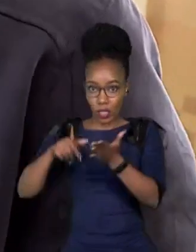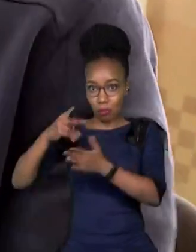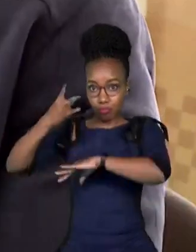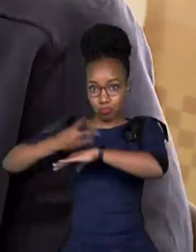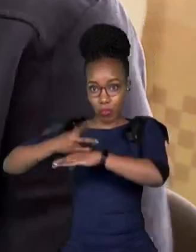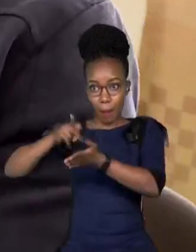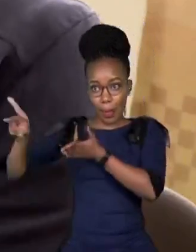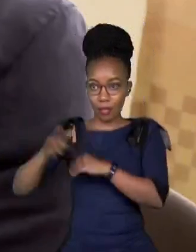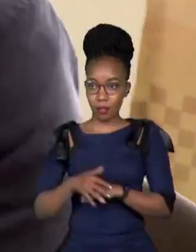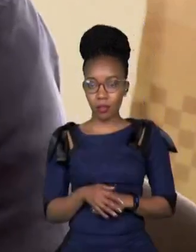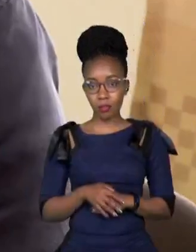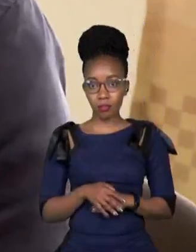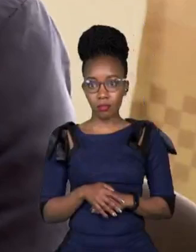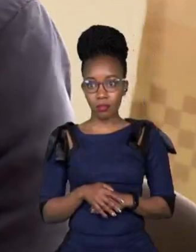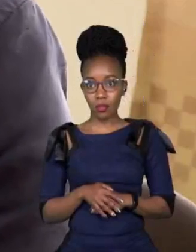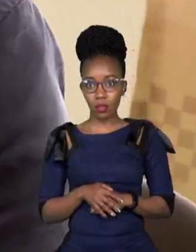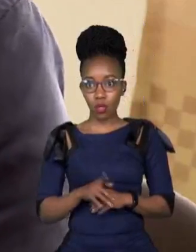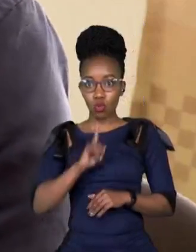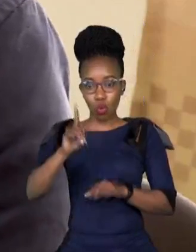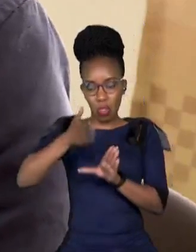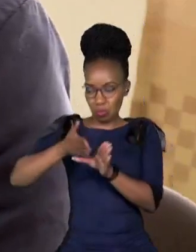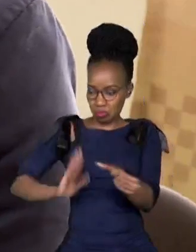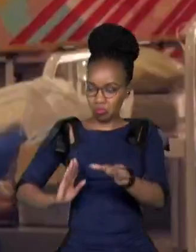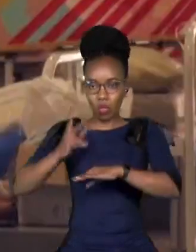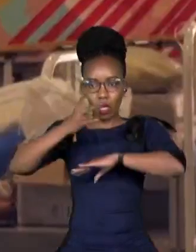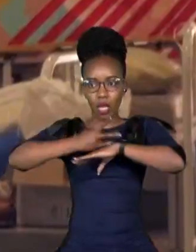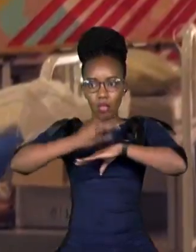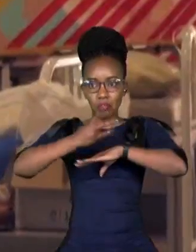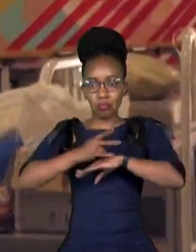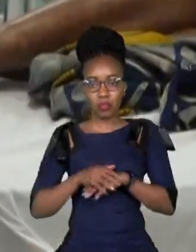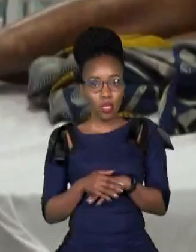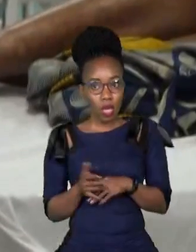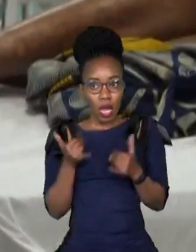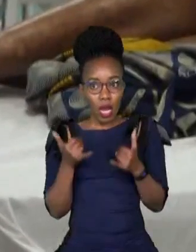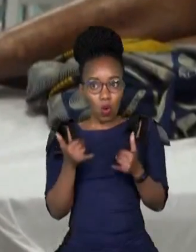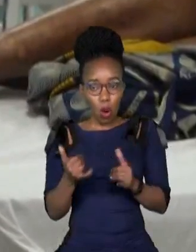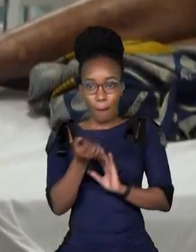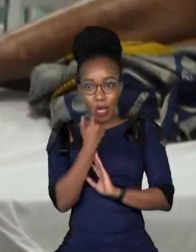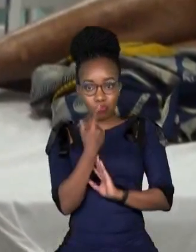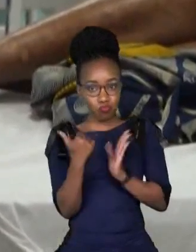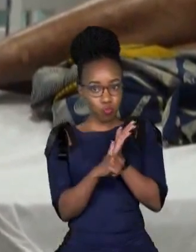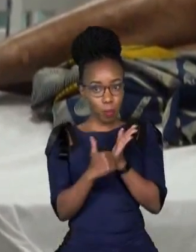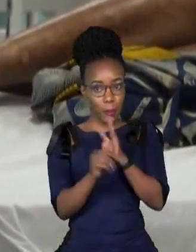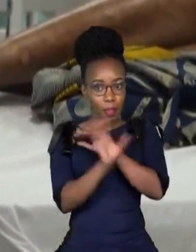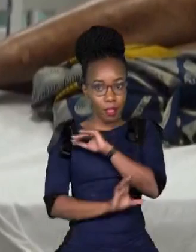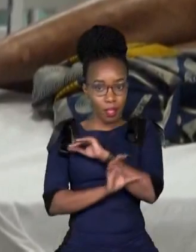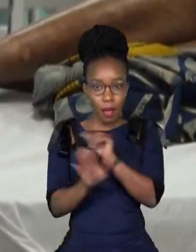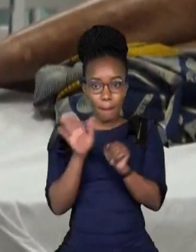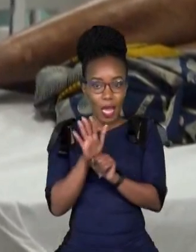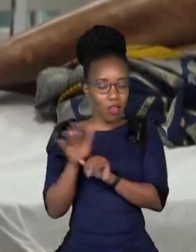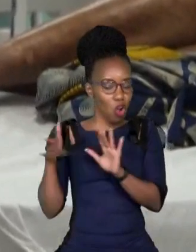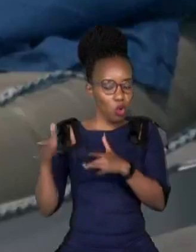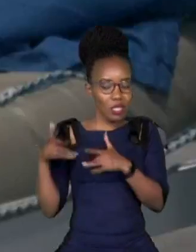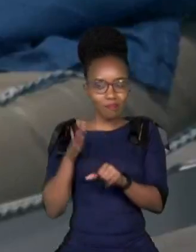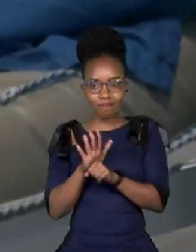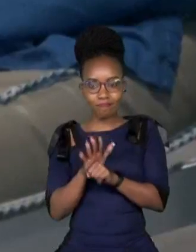retract and actually withdraw from NHIF. With the current medical crisis in the country, many have raised concerns of the